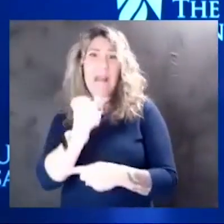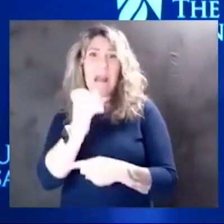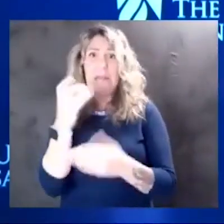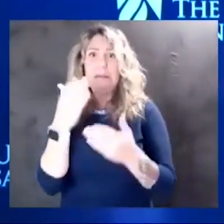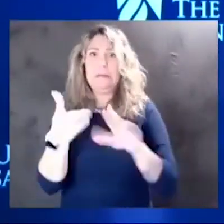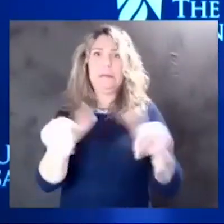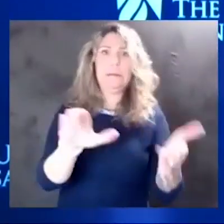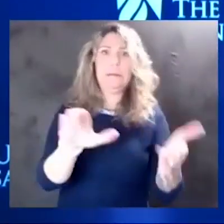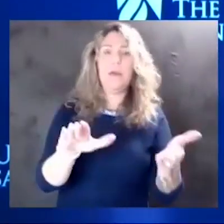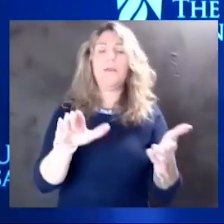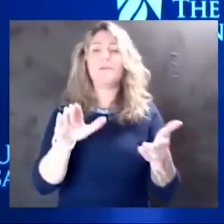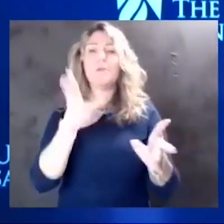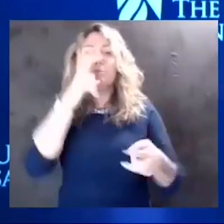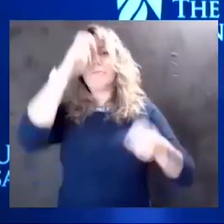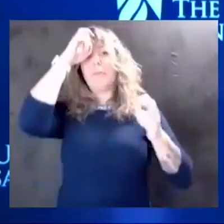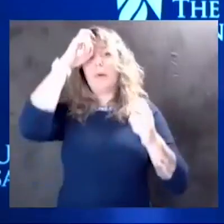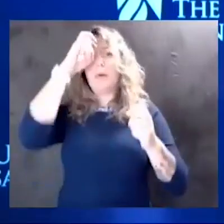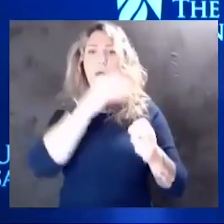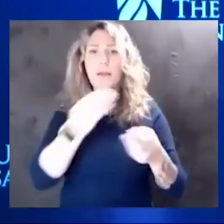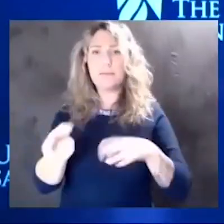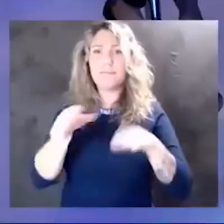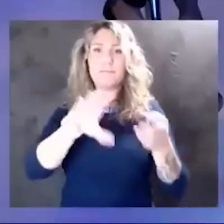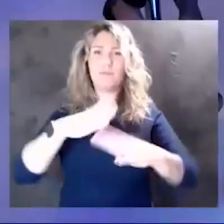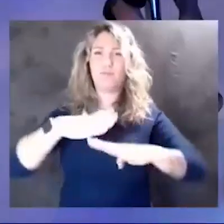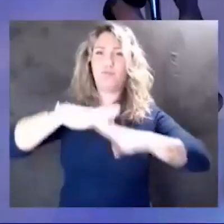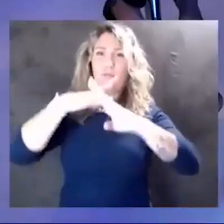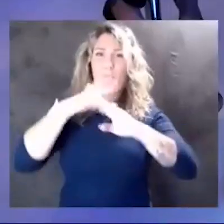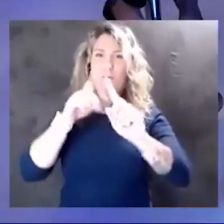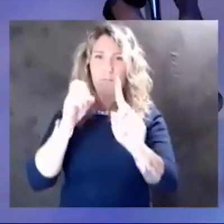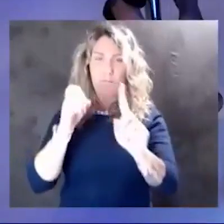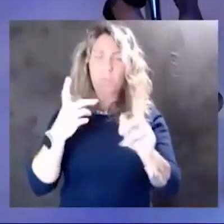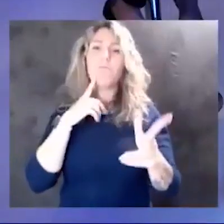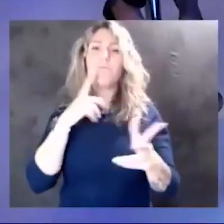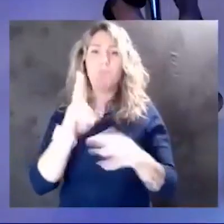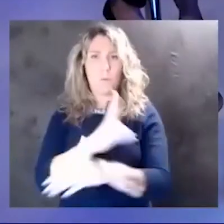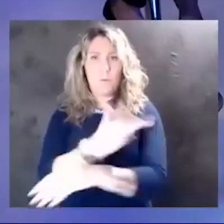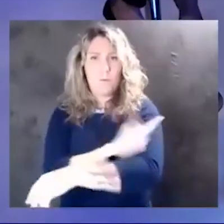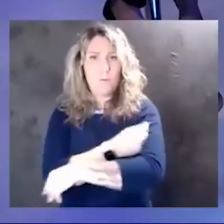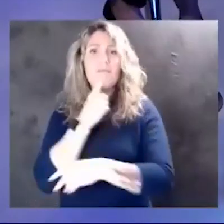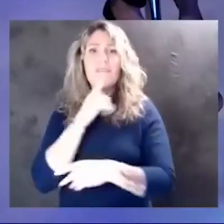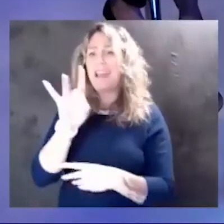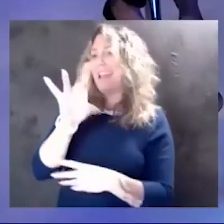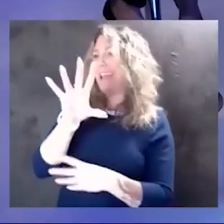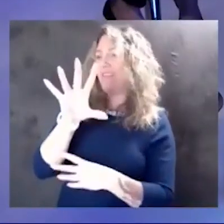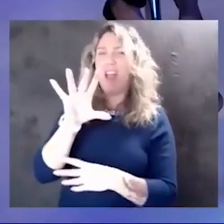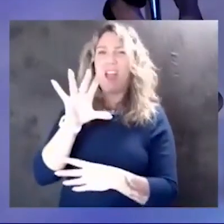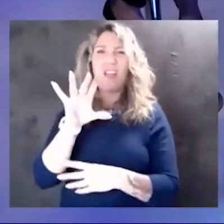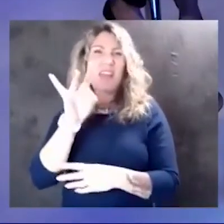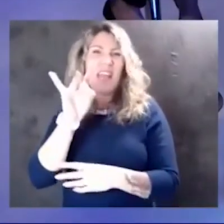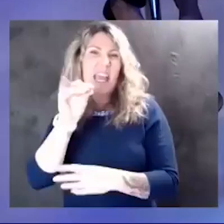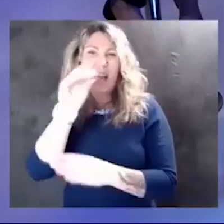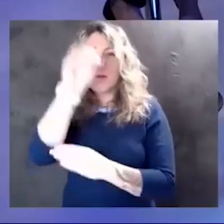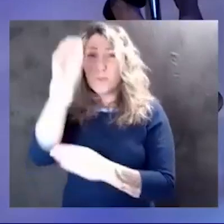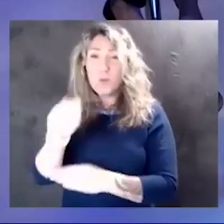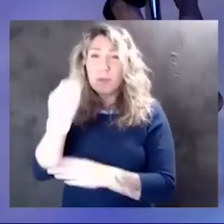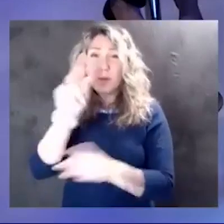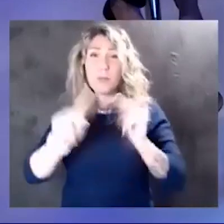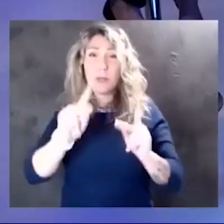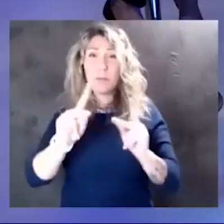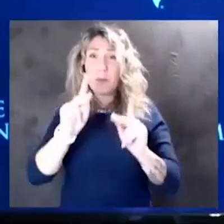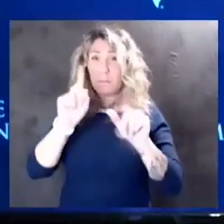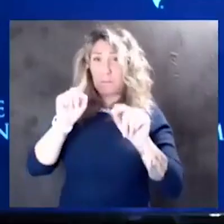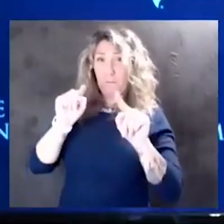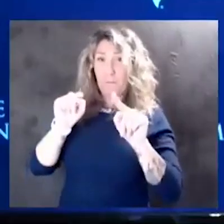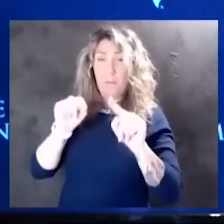and death are still preventing. And remember, 80% of the people who are 85 who are coming into the hospital have not been